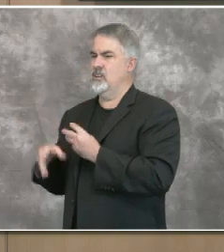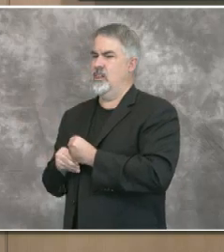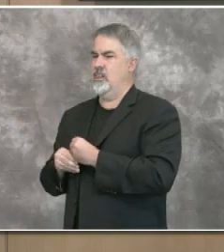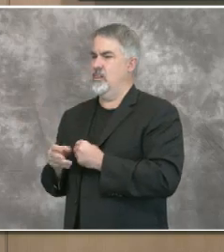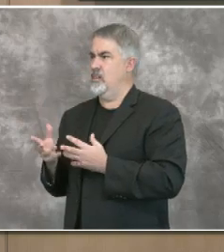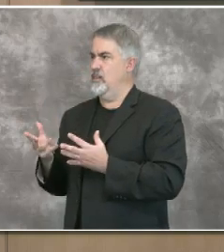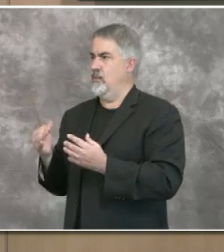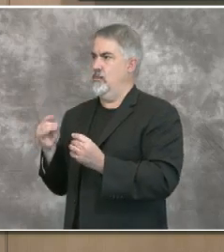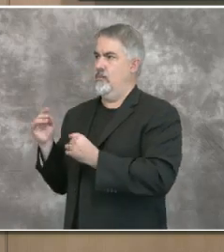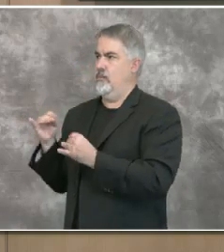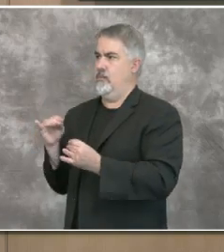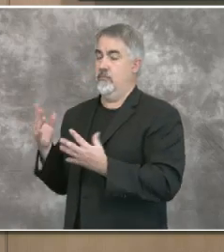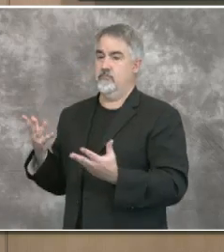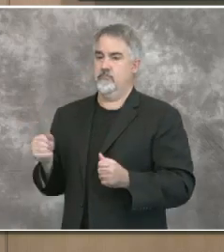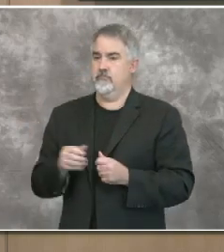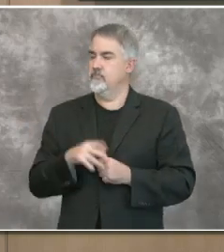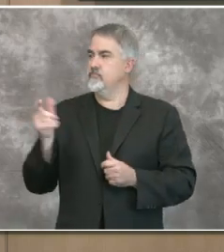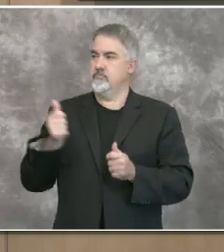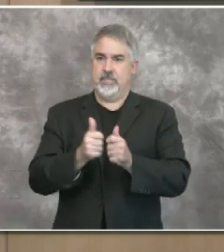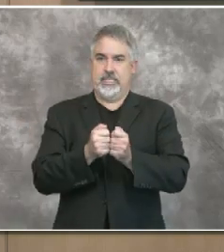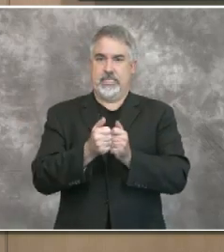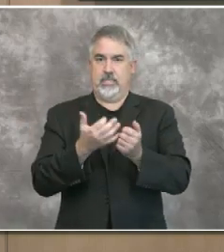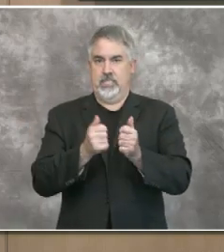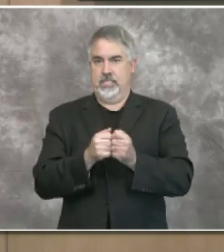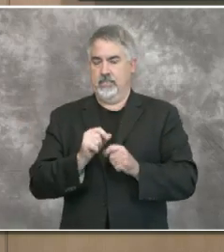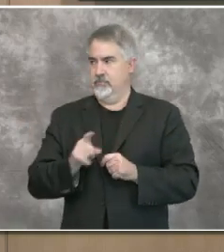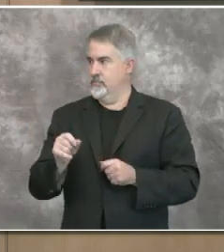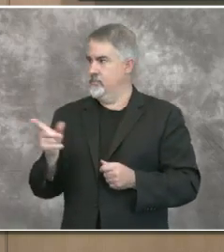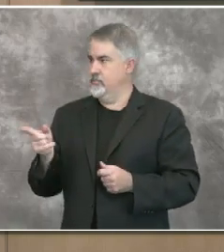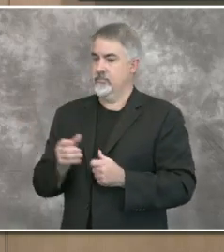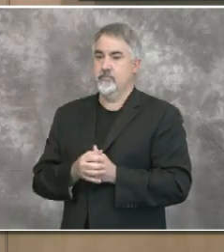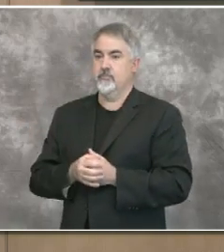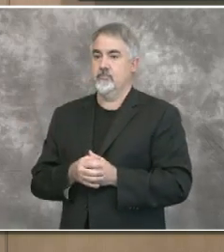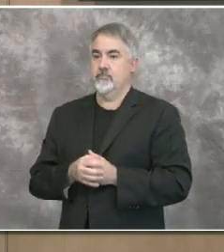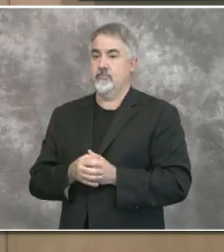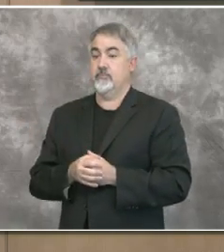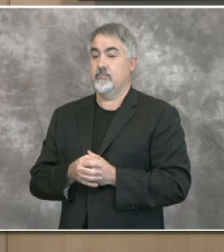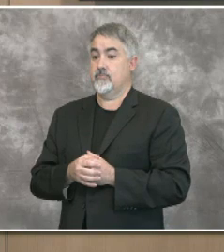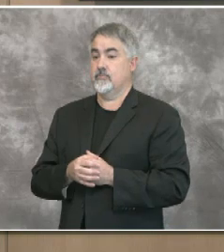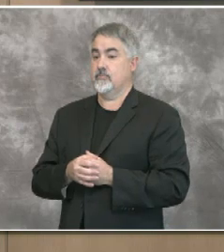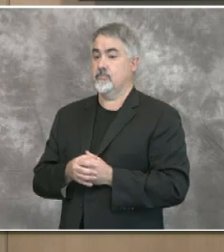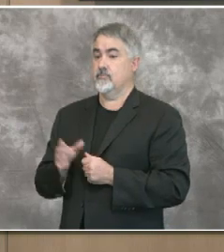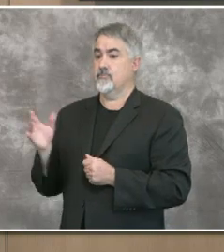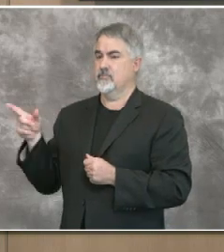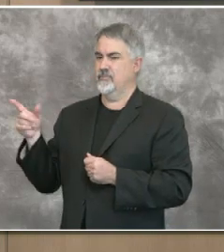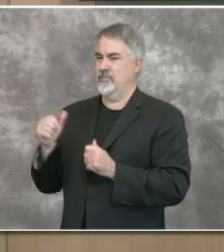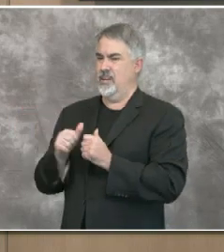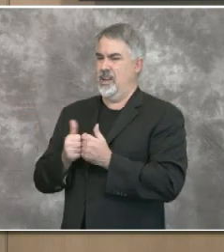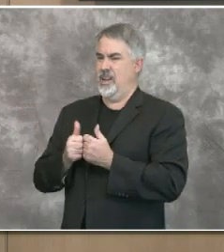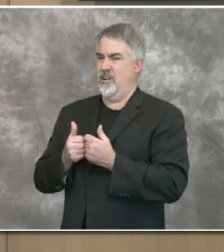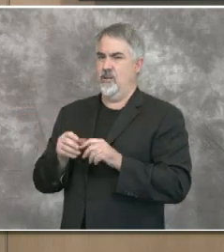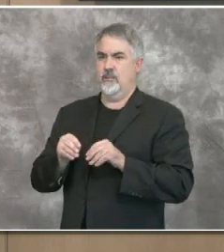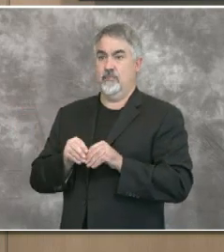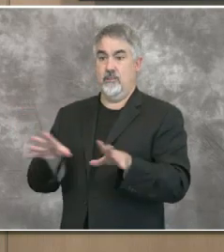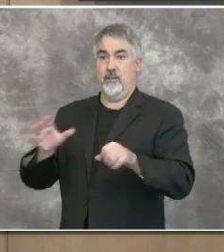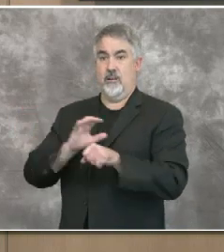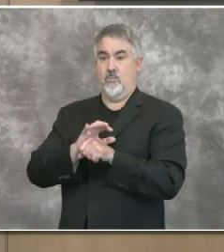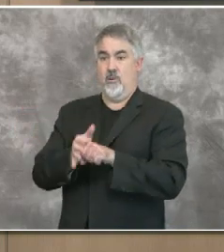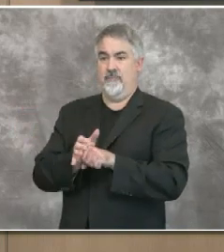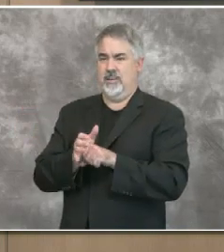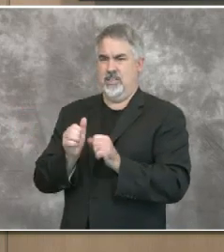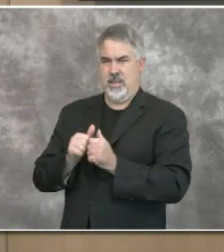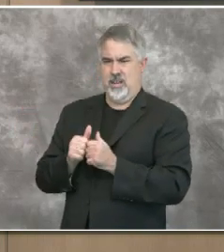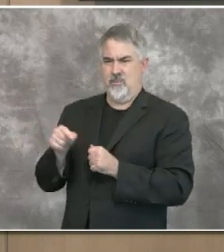Oh, I just wondered how our spread compares to other communities you might have studied. I'll have to get back to you on that. I've been